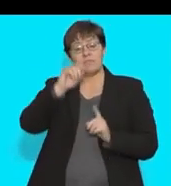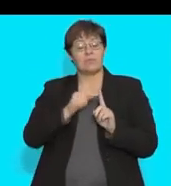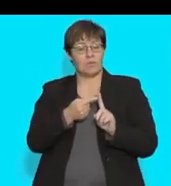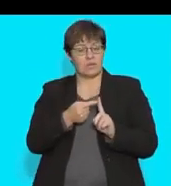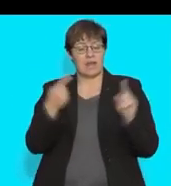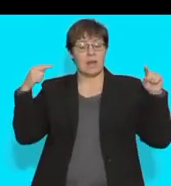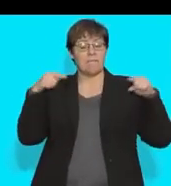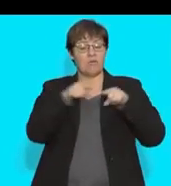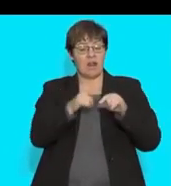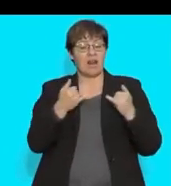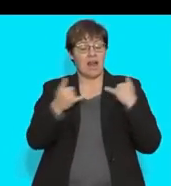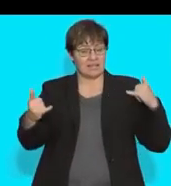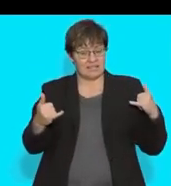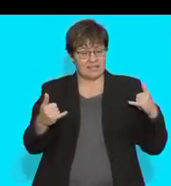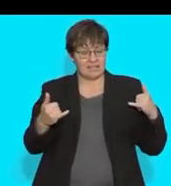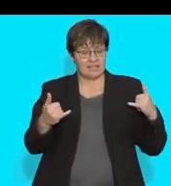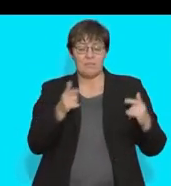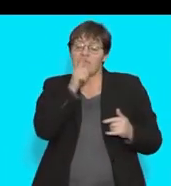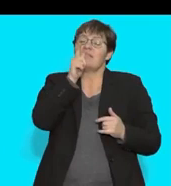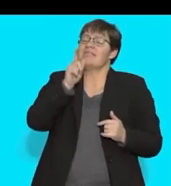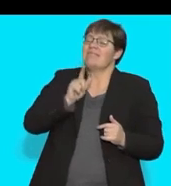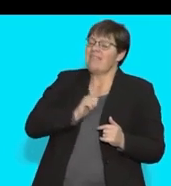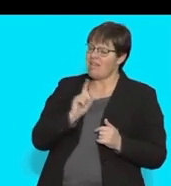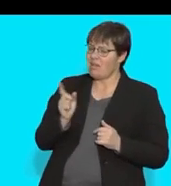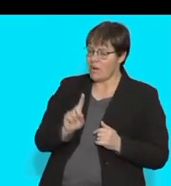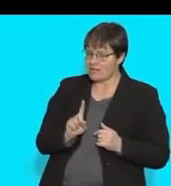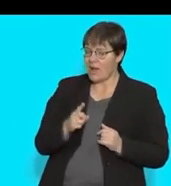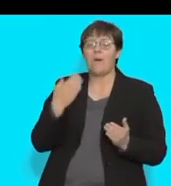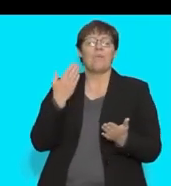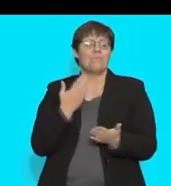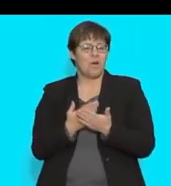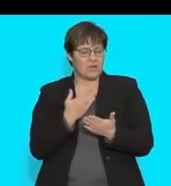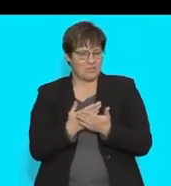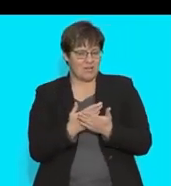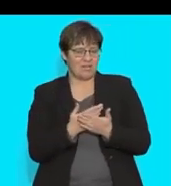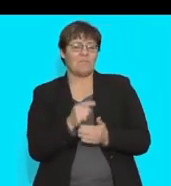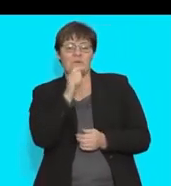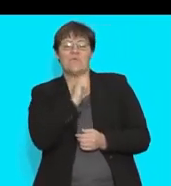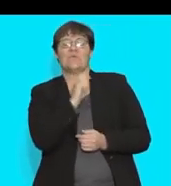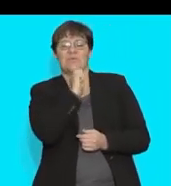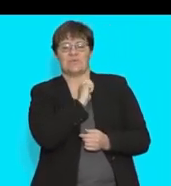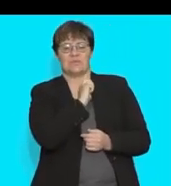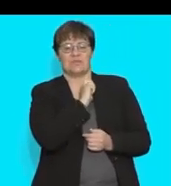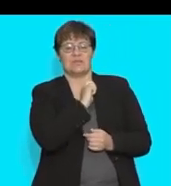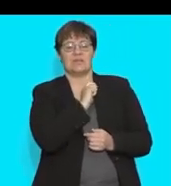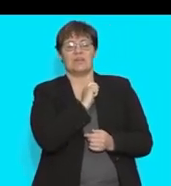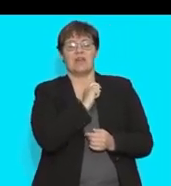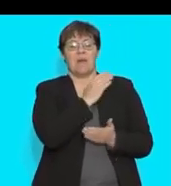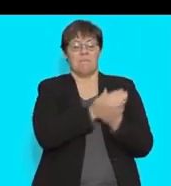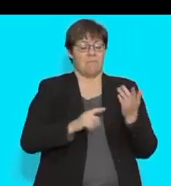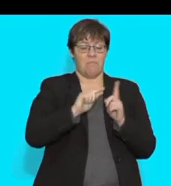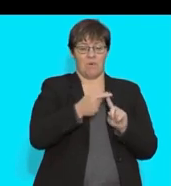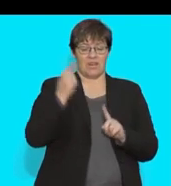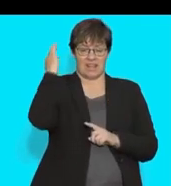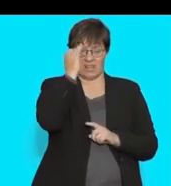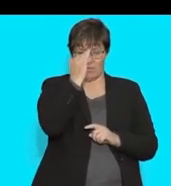concept midpoint and parallel lines already tells us that there's a possible way of us using the